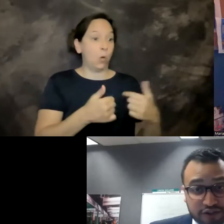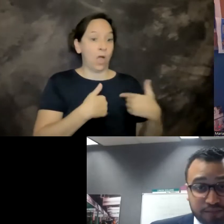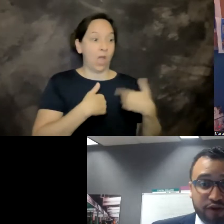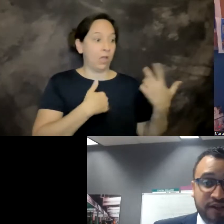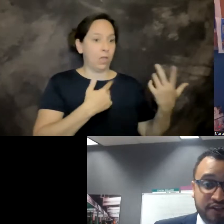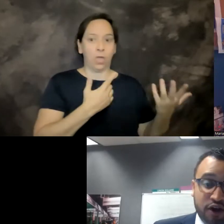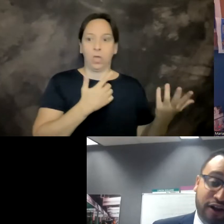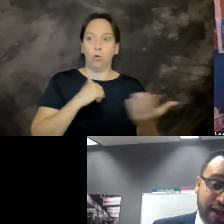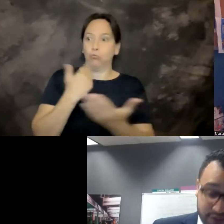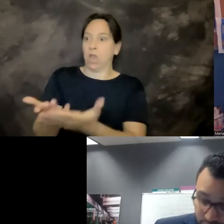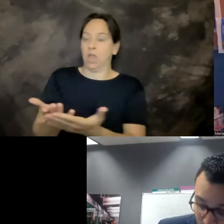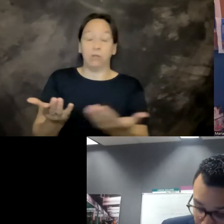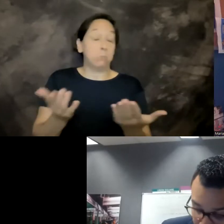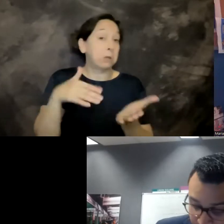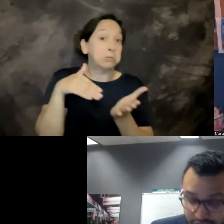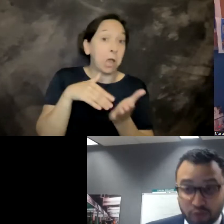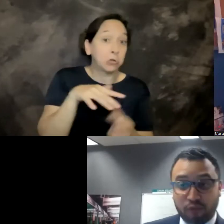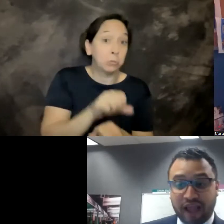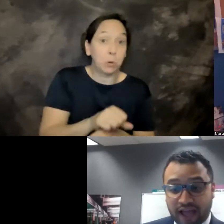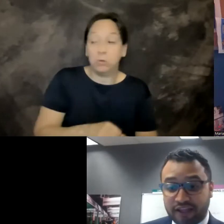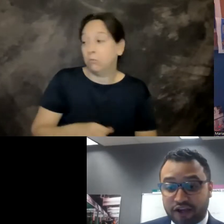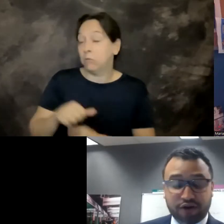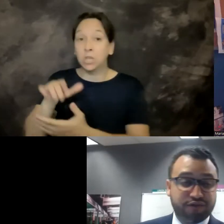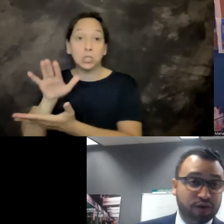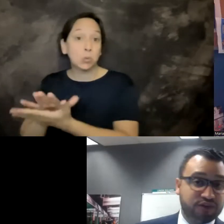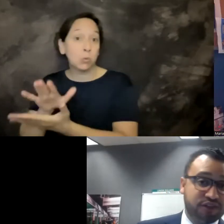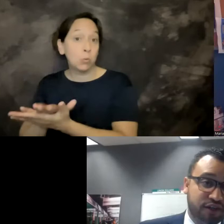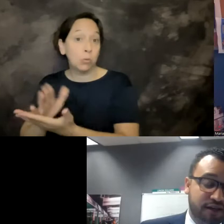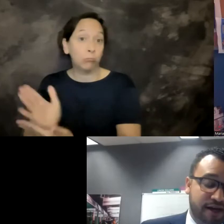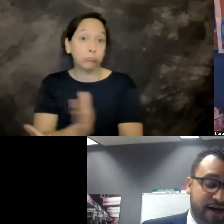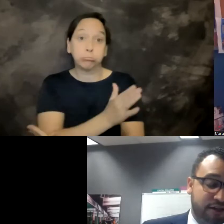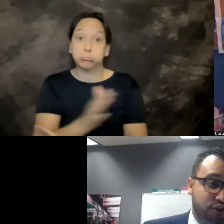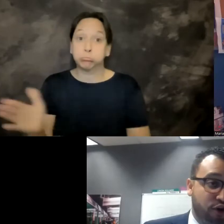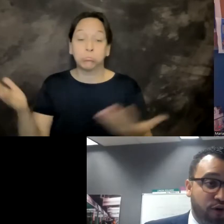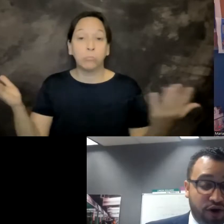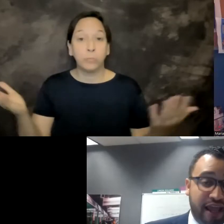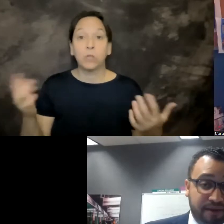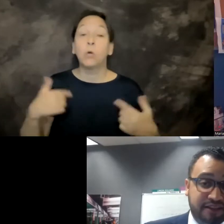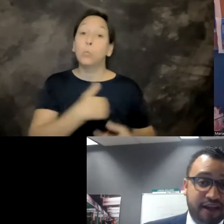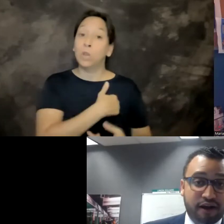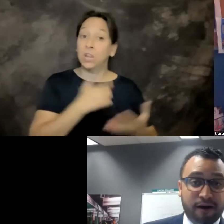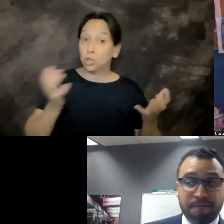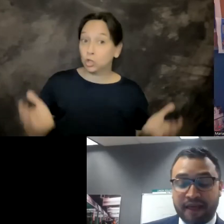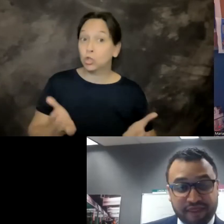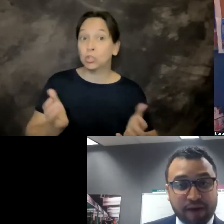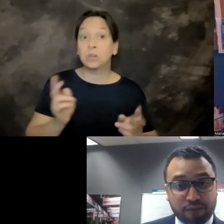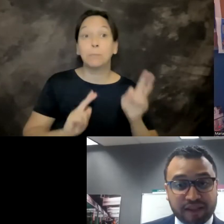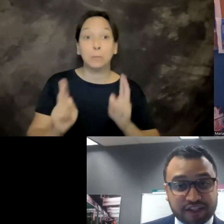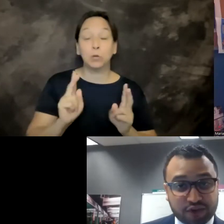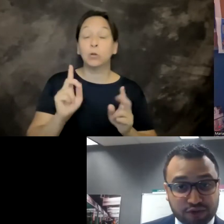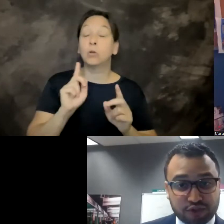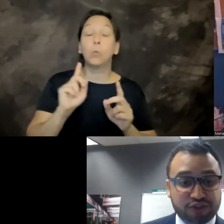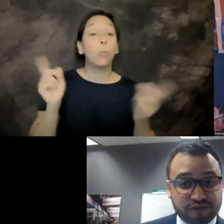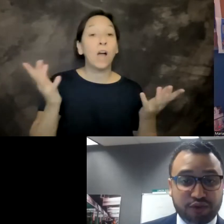it's doctor's appointments or getting to school. So we highly encourage folks to go on mbta.com. That will